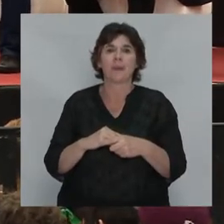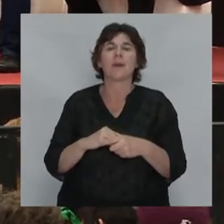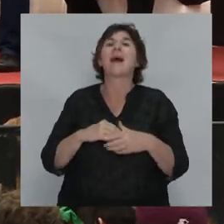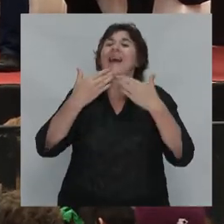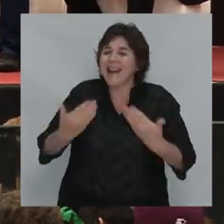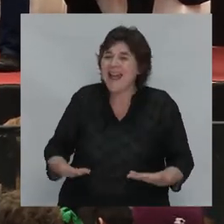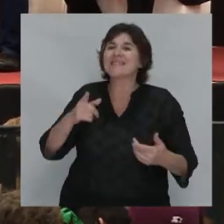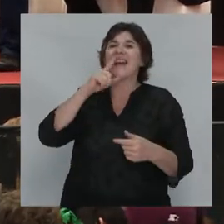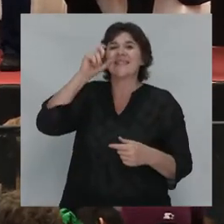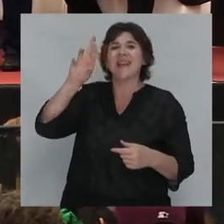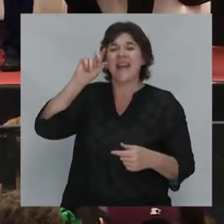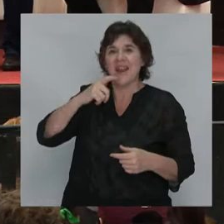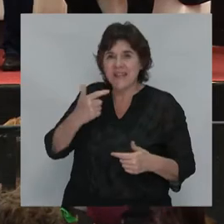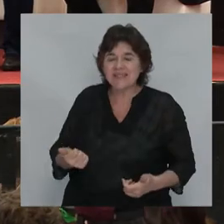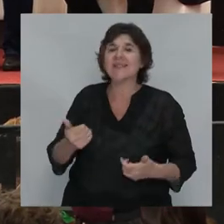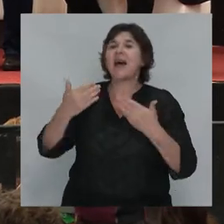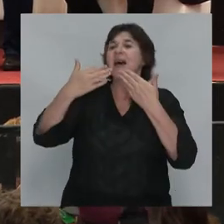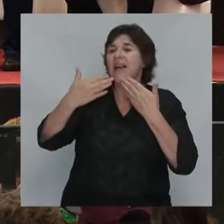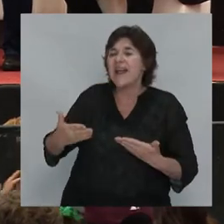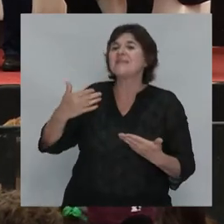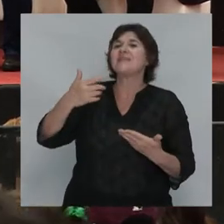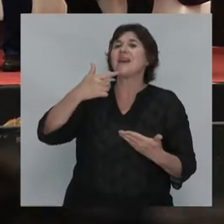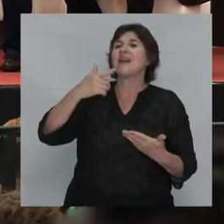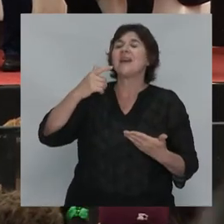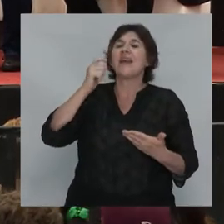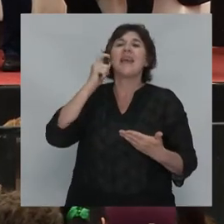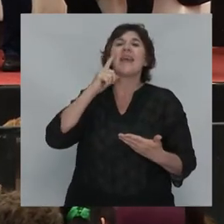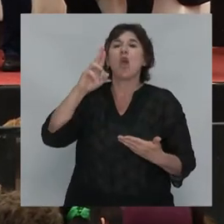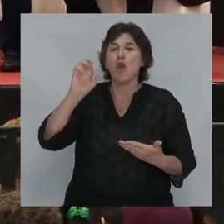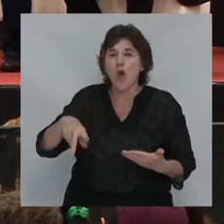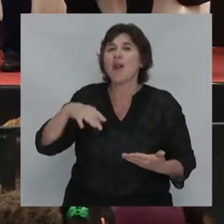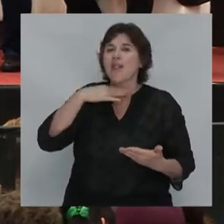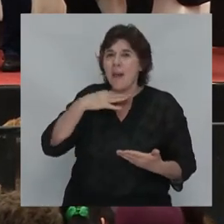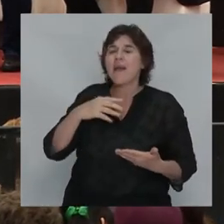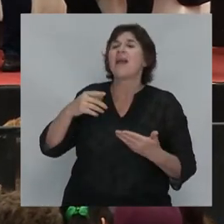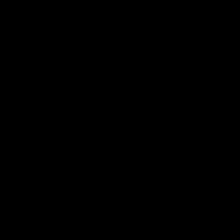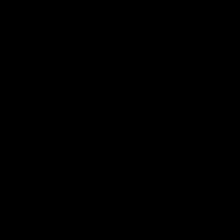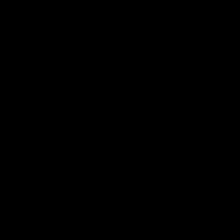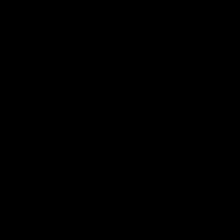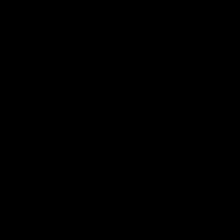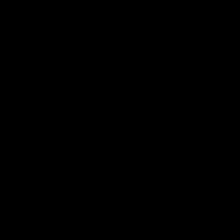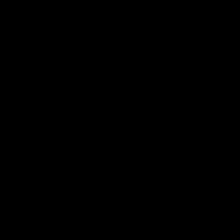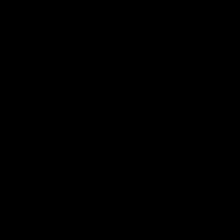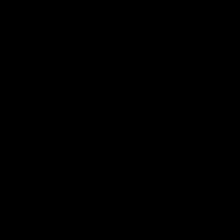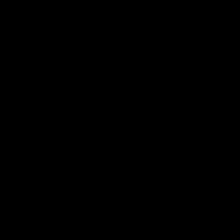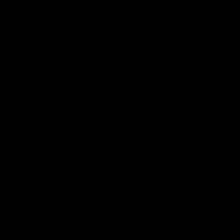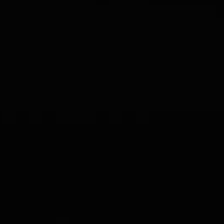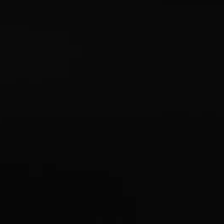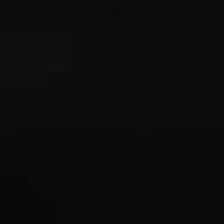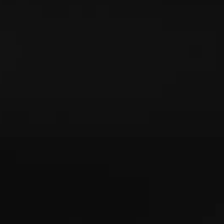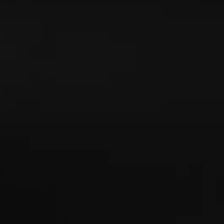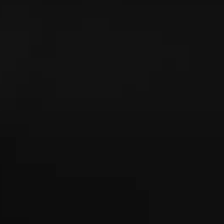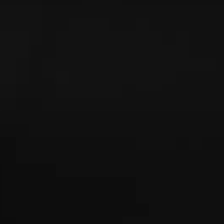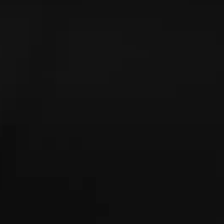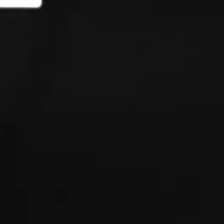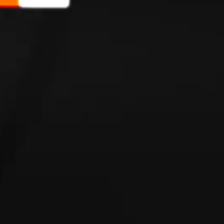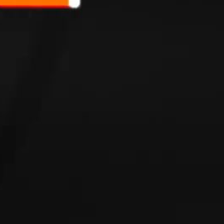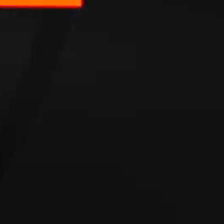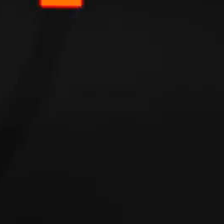very